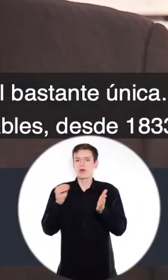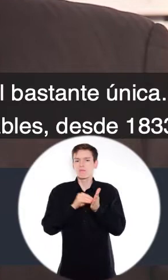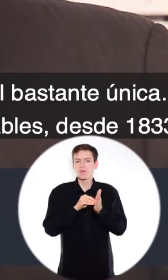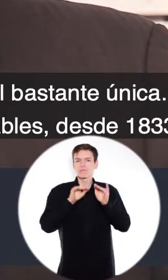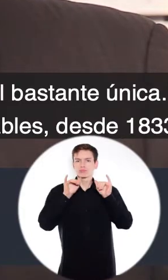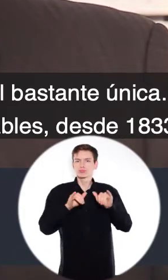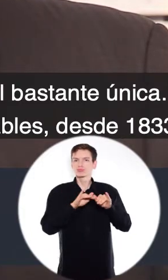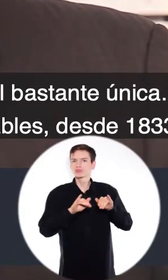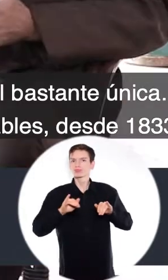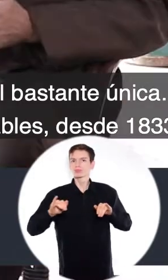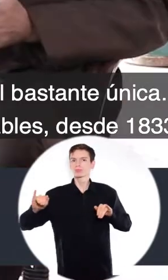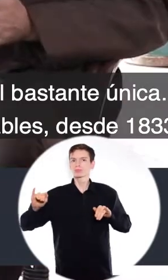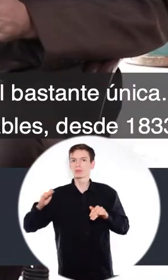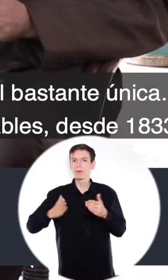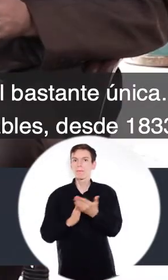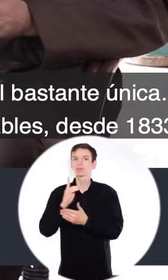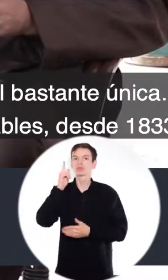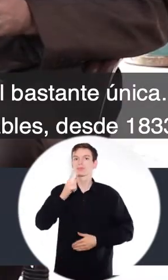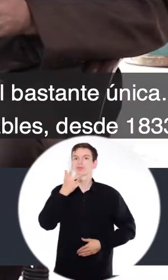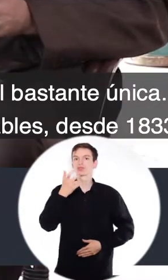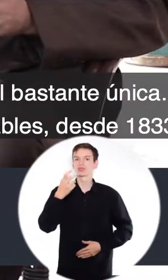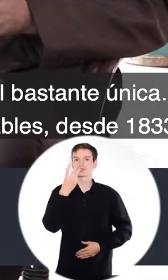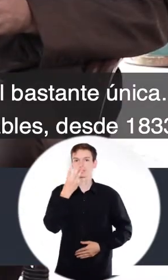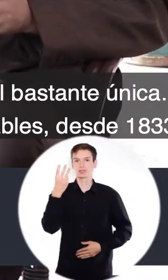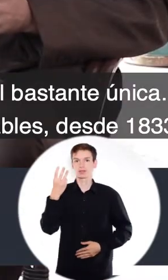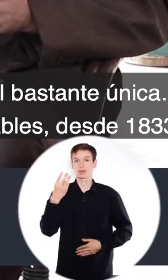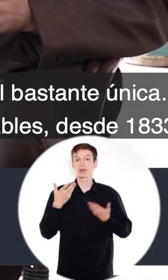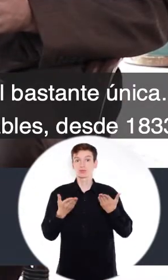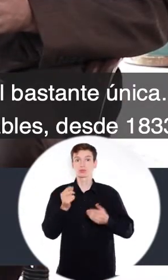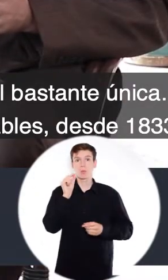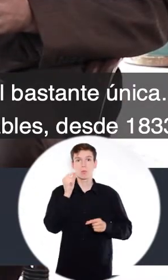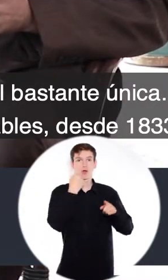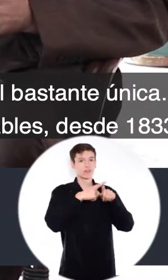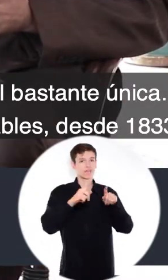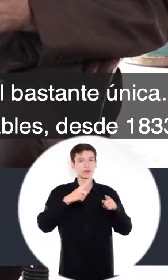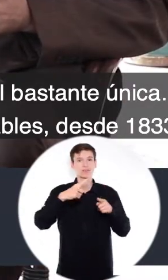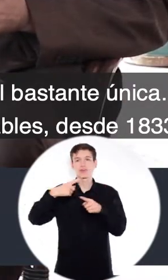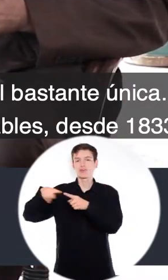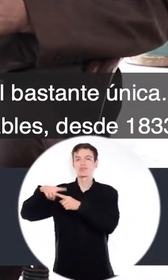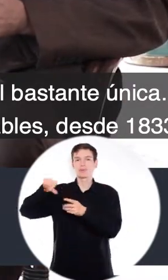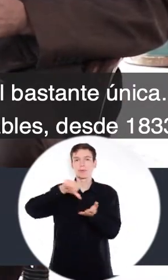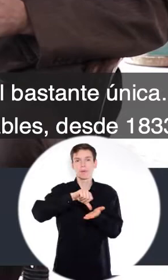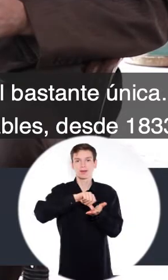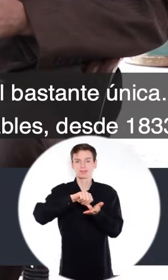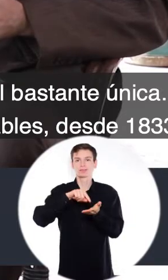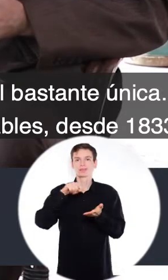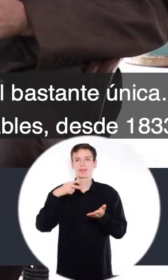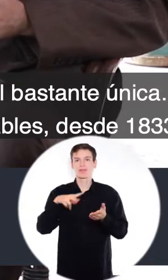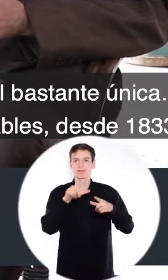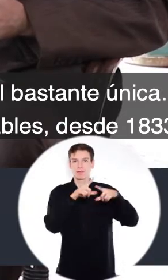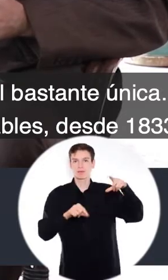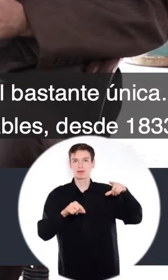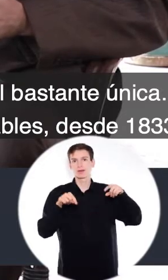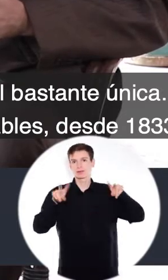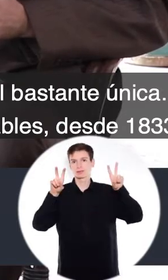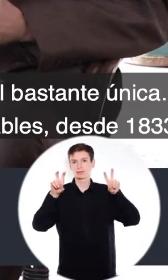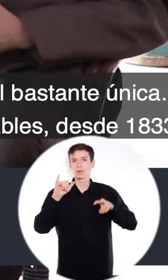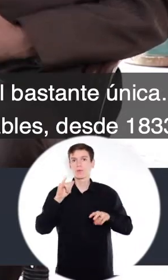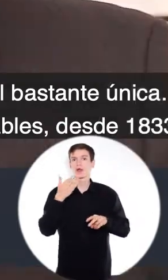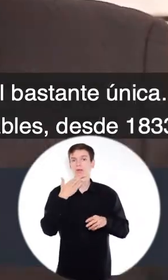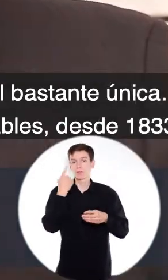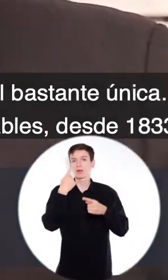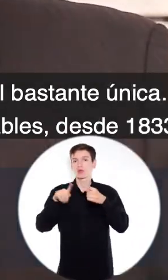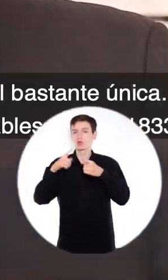distinctive constitutional history. It's maybe the country in Latin America with the most stable constitutions going back